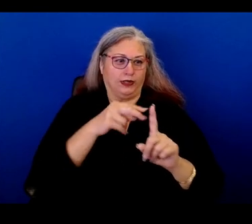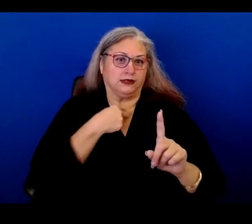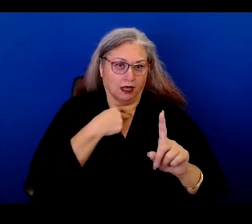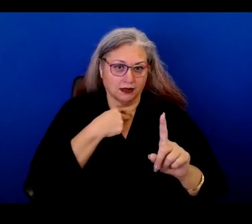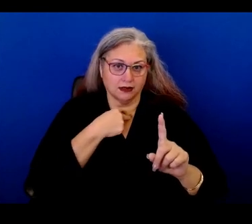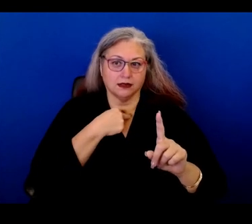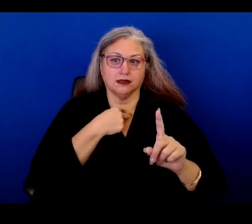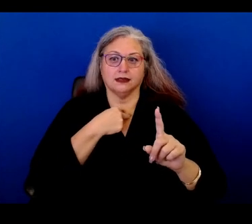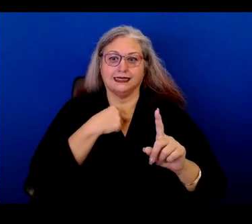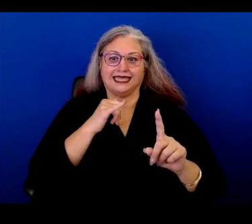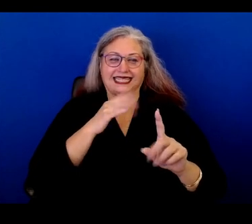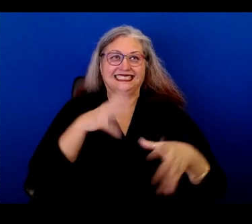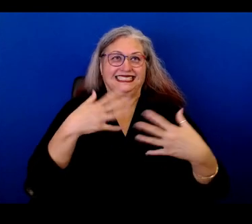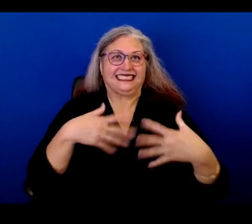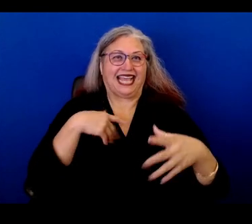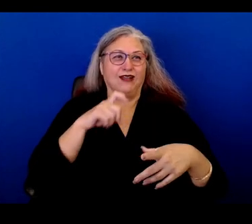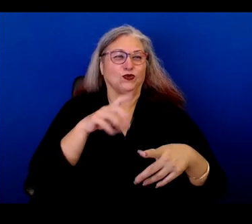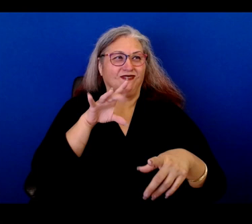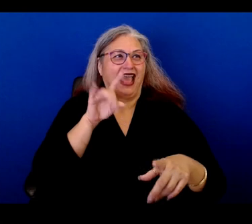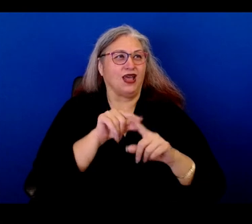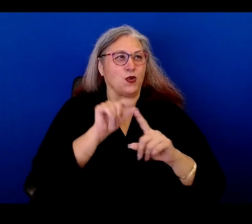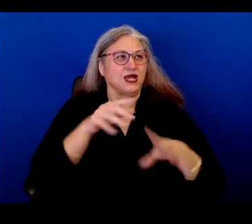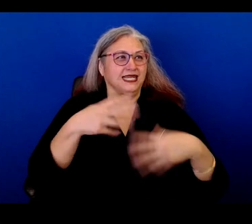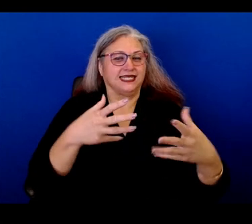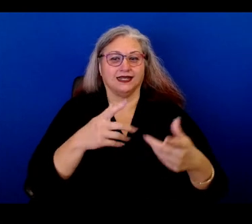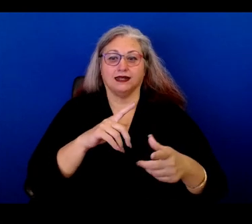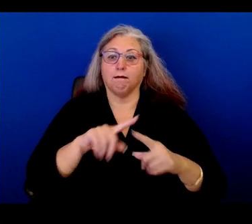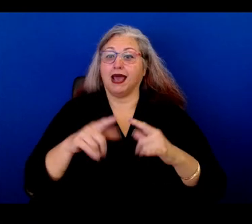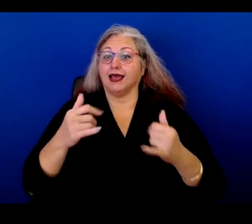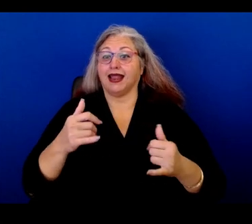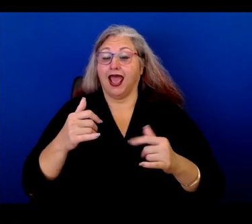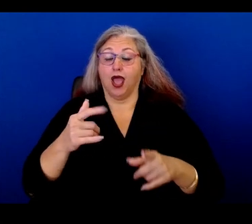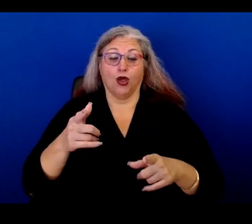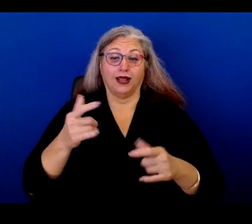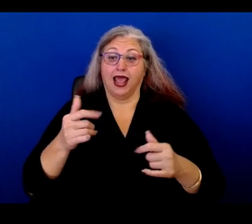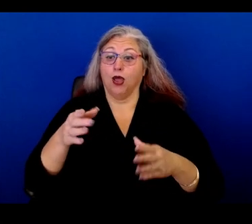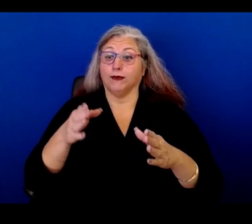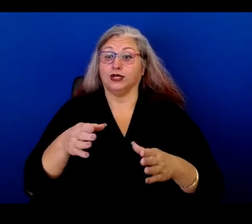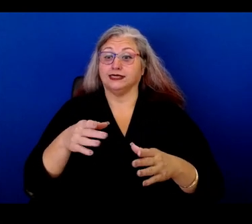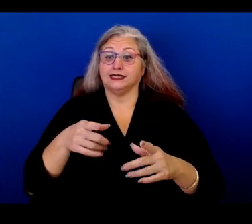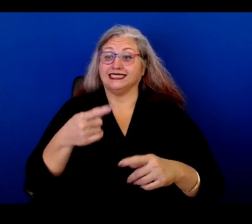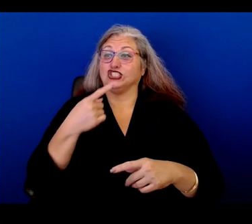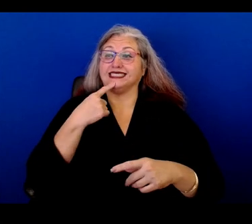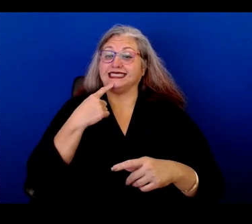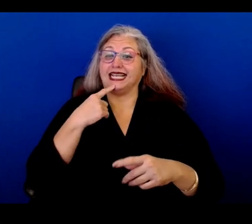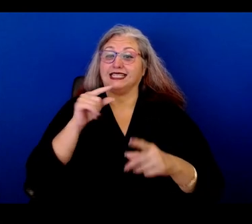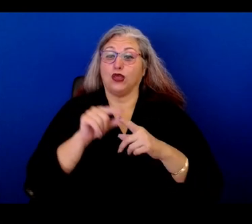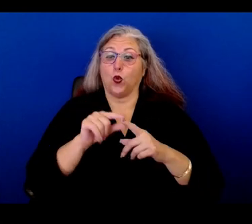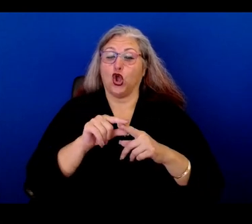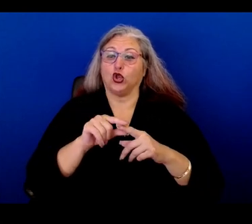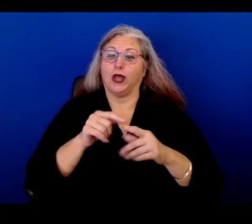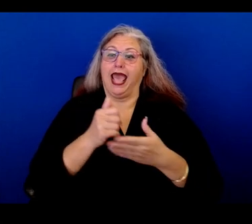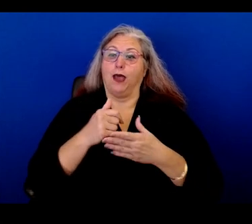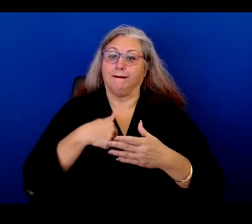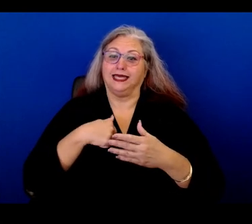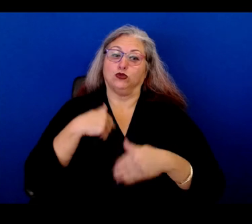like, I gotta get the word. And now at this point, if someone just says the word to keep me